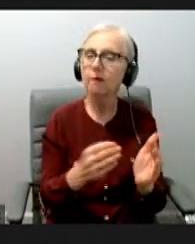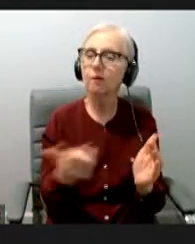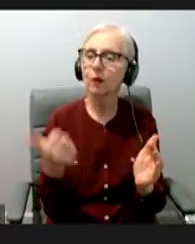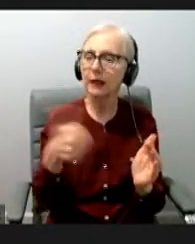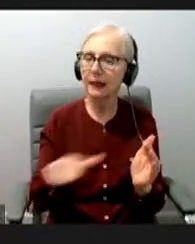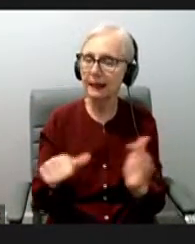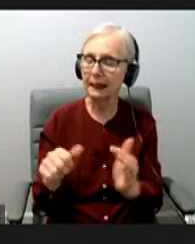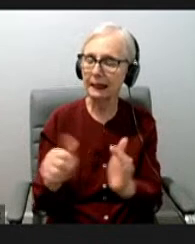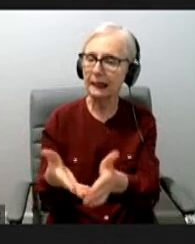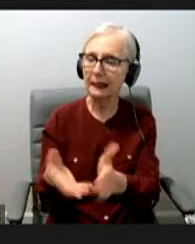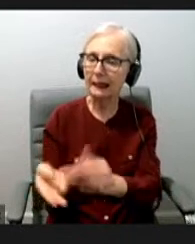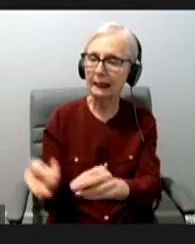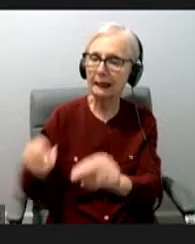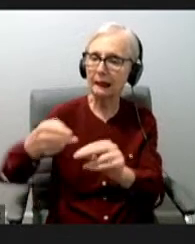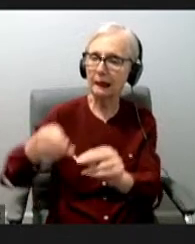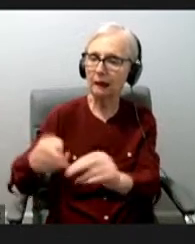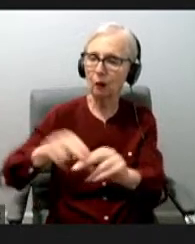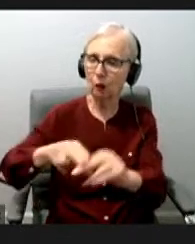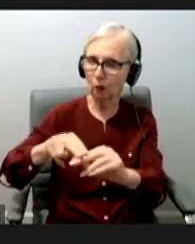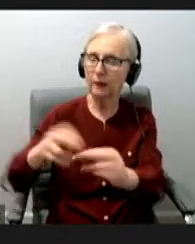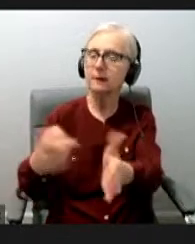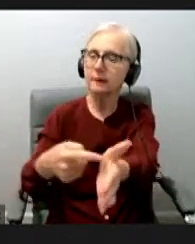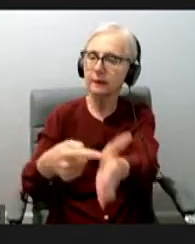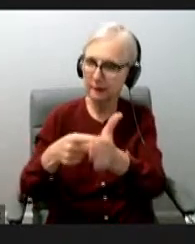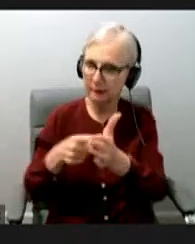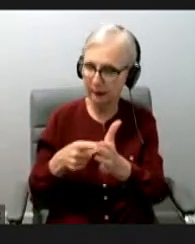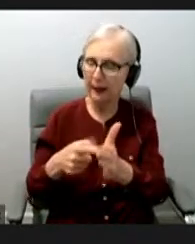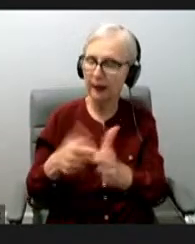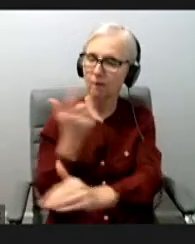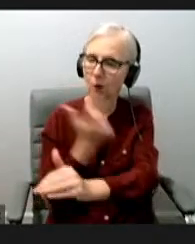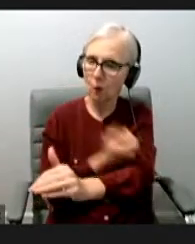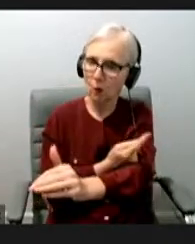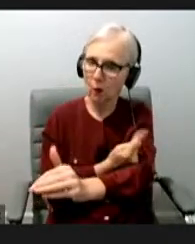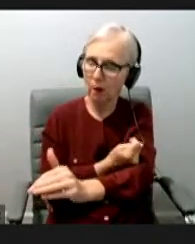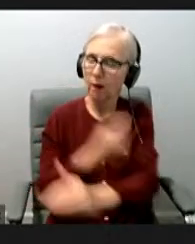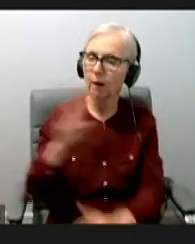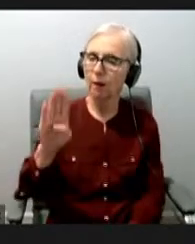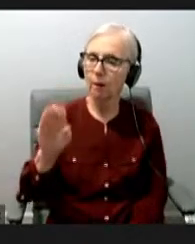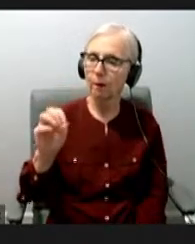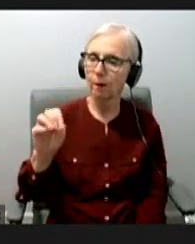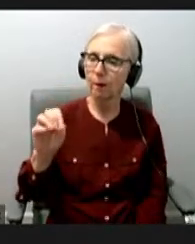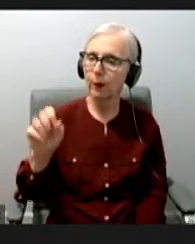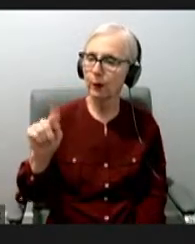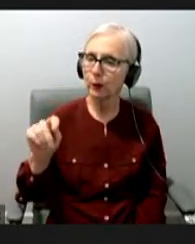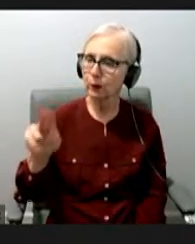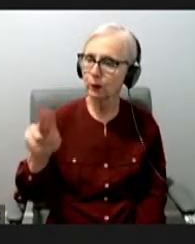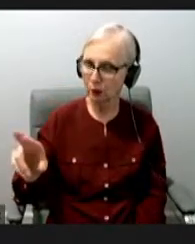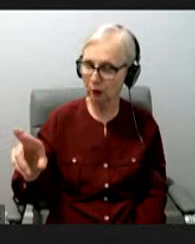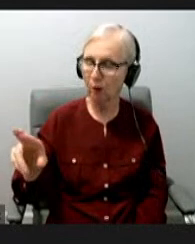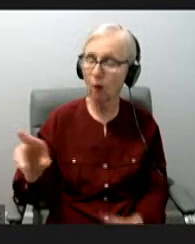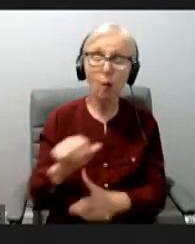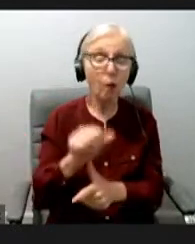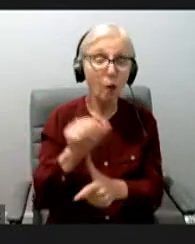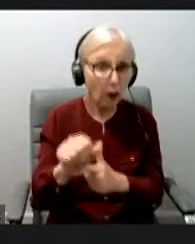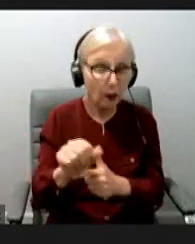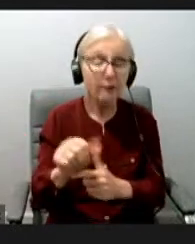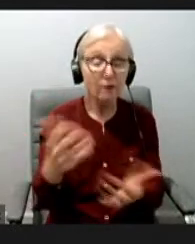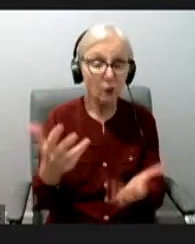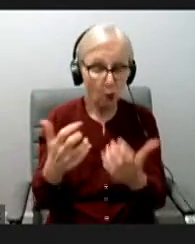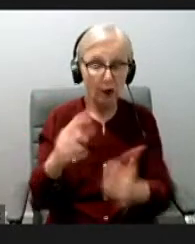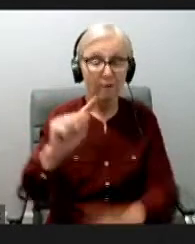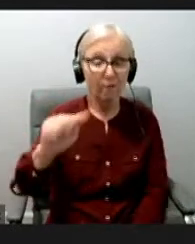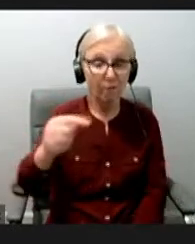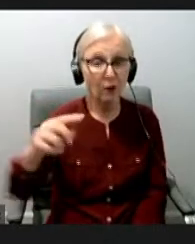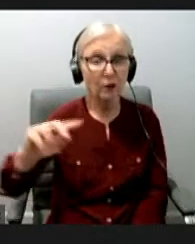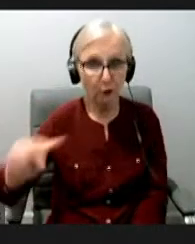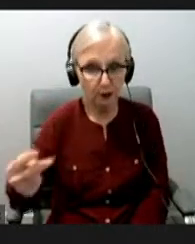demand associated with those booster shots and any others who may want to get their first or their second shot. And so we